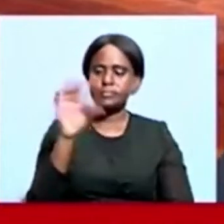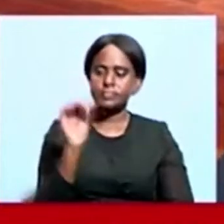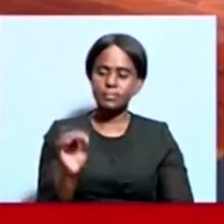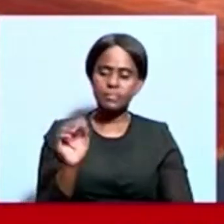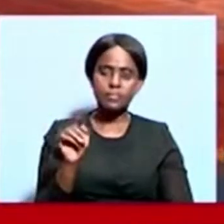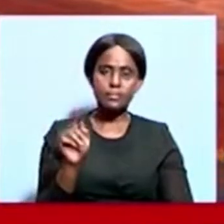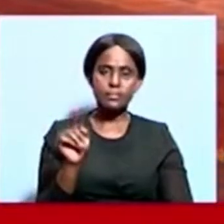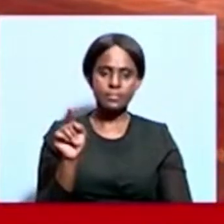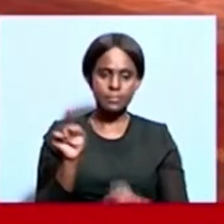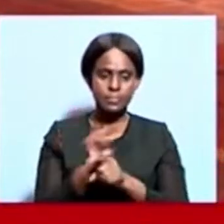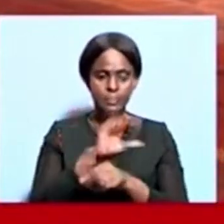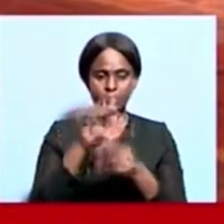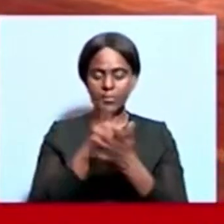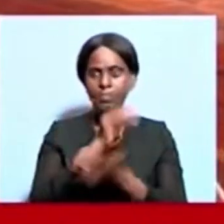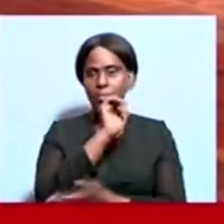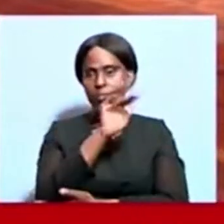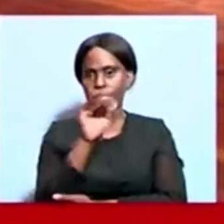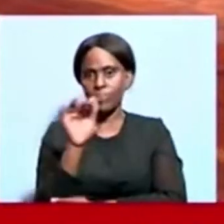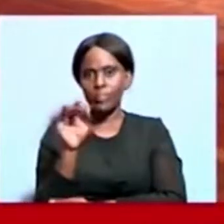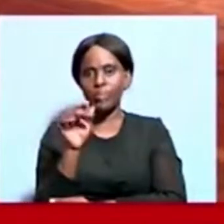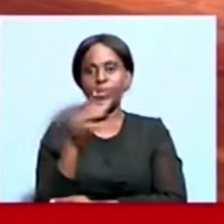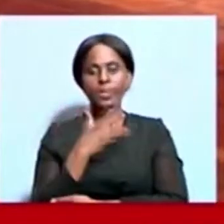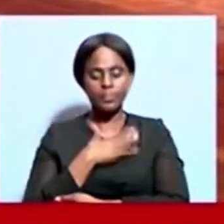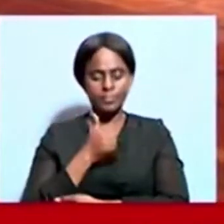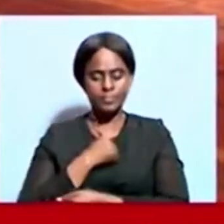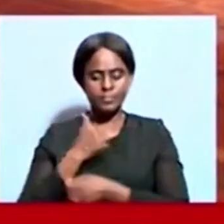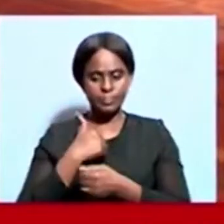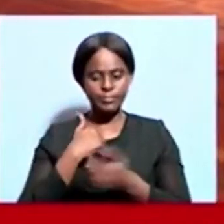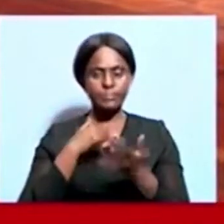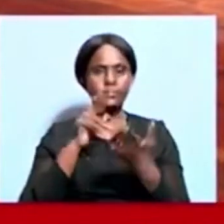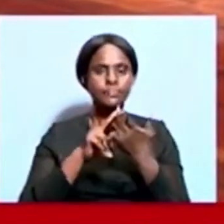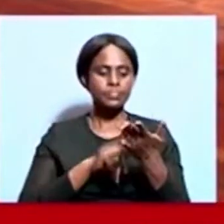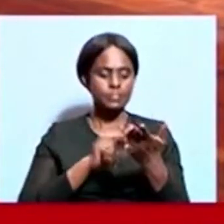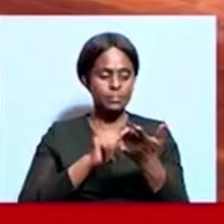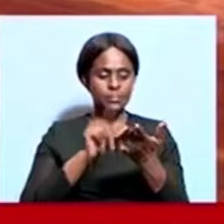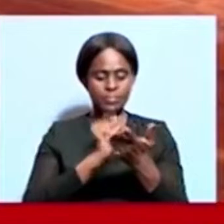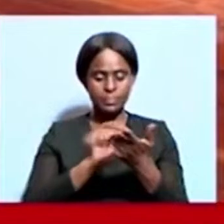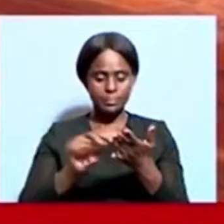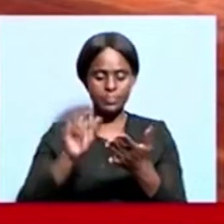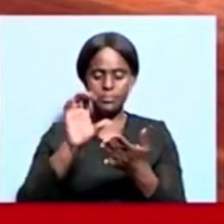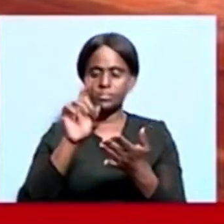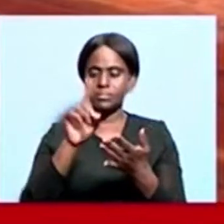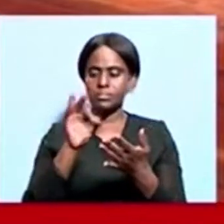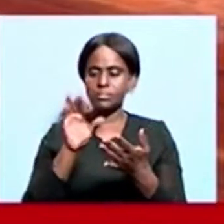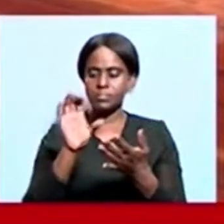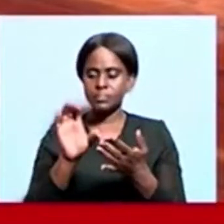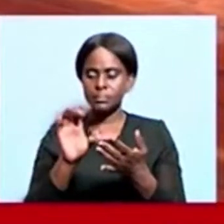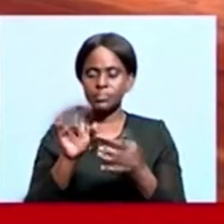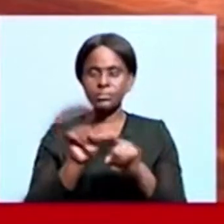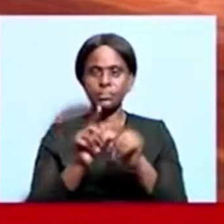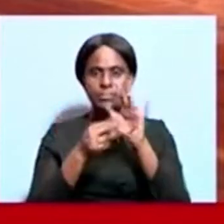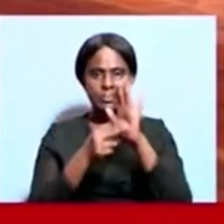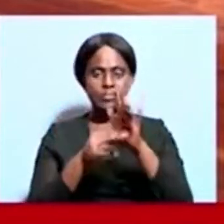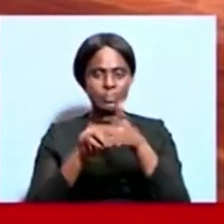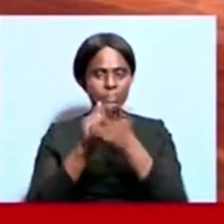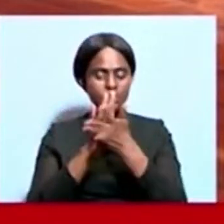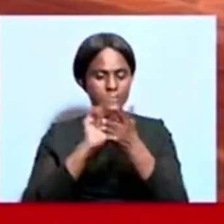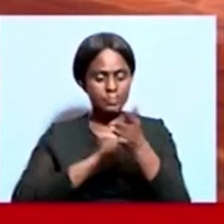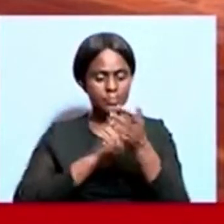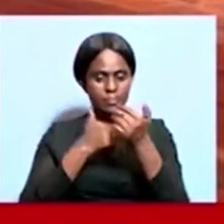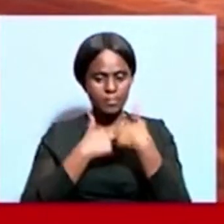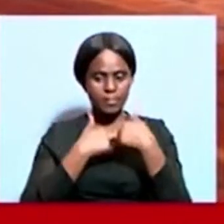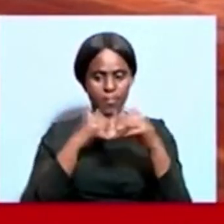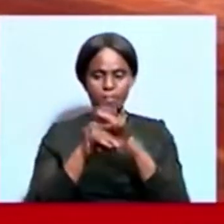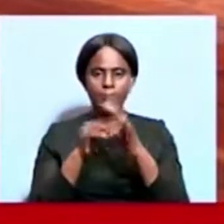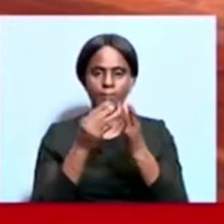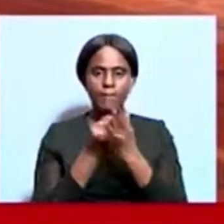threshold of the disbursement, I will have to do a report to the CDFC to show them how much we have in the revolving